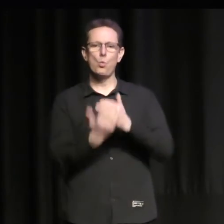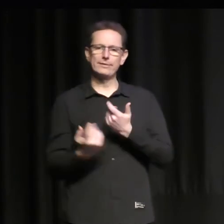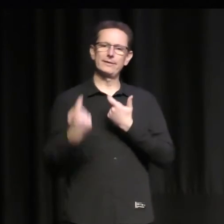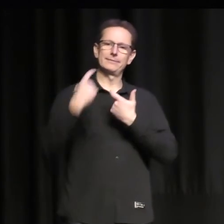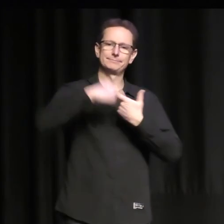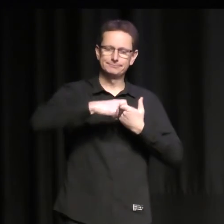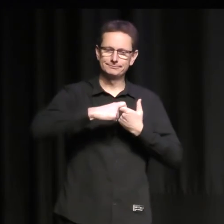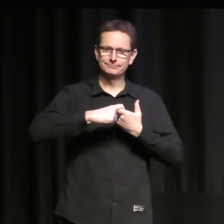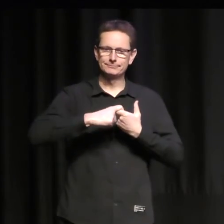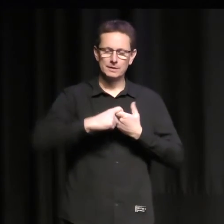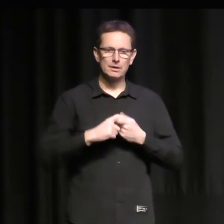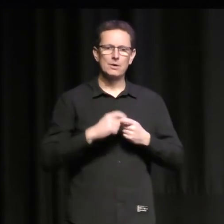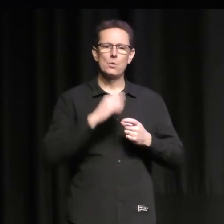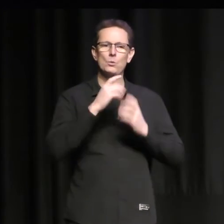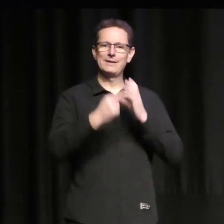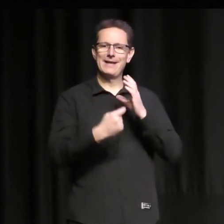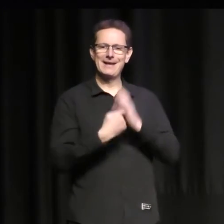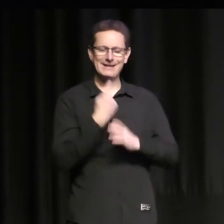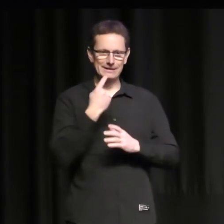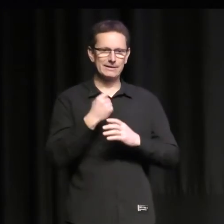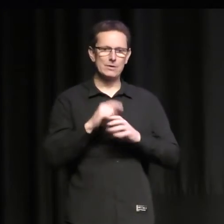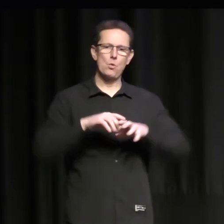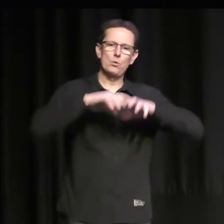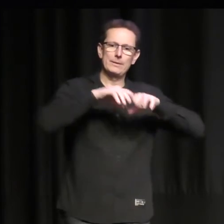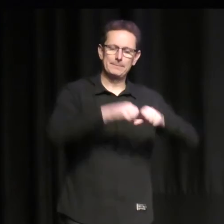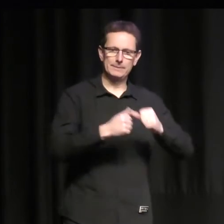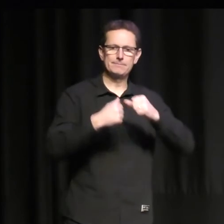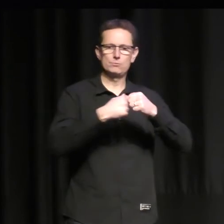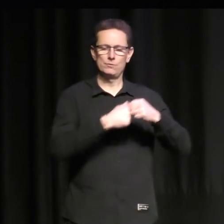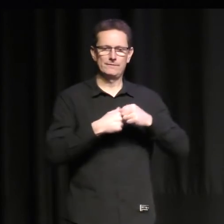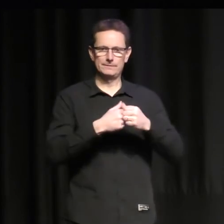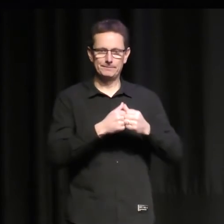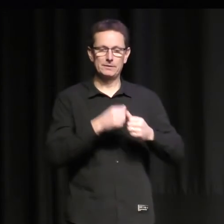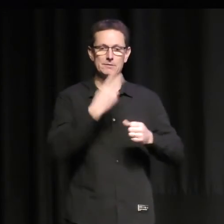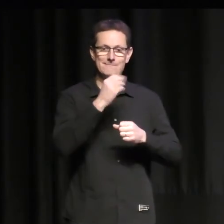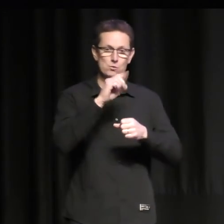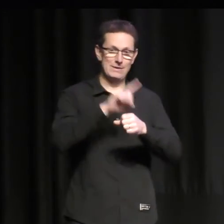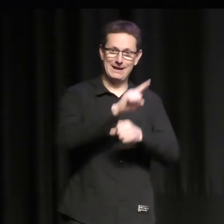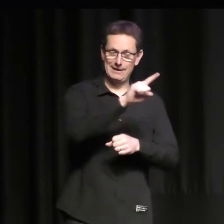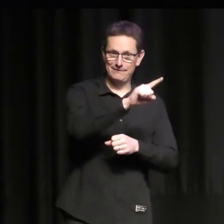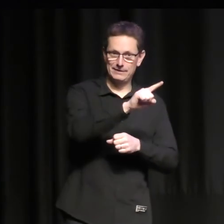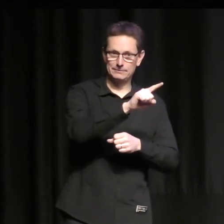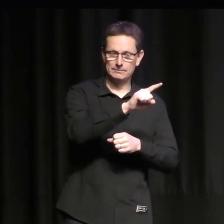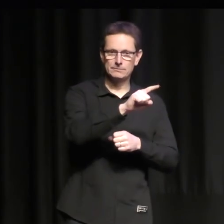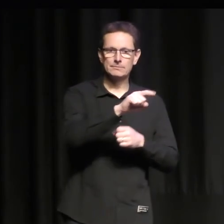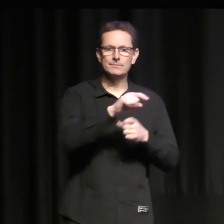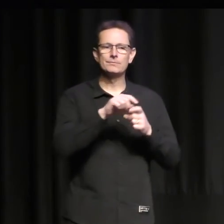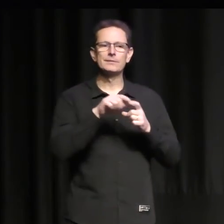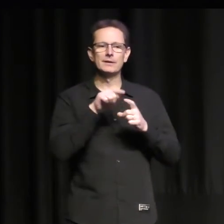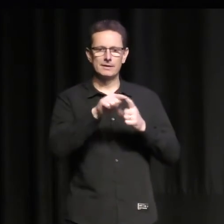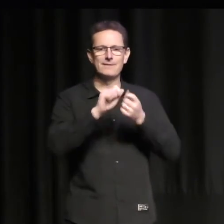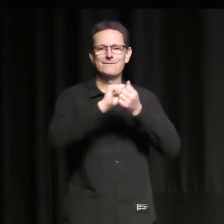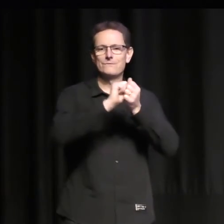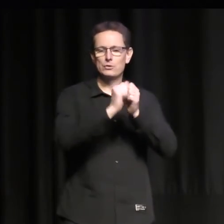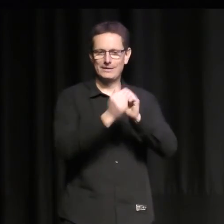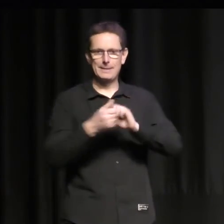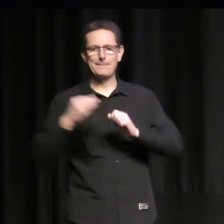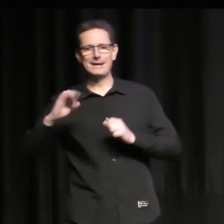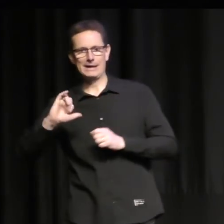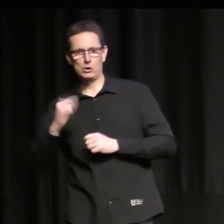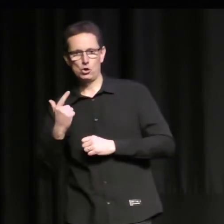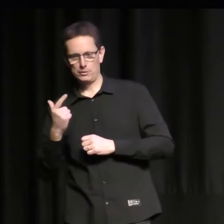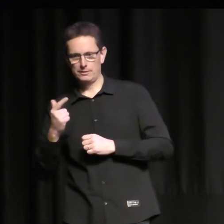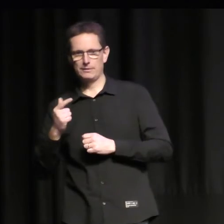taken place since the Occupy movements of 2011, which transformed the Precariat from being